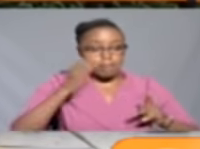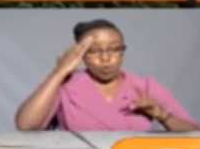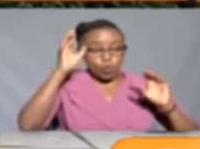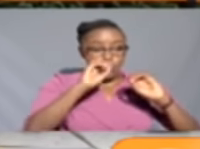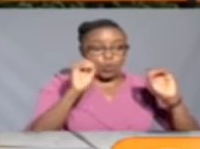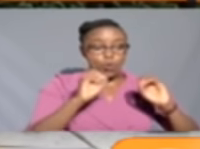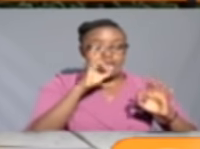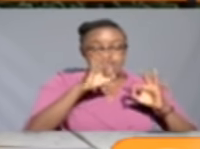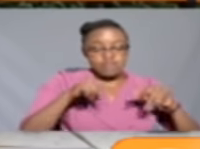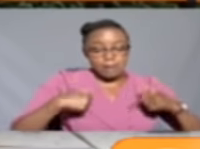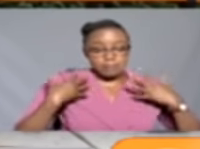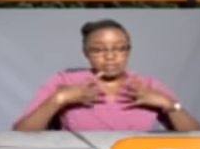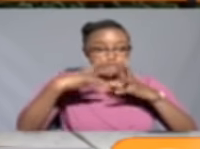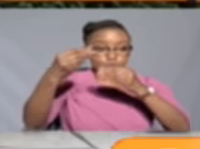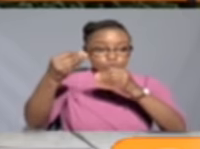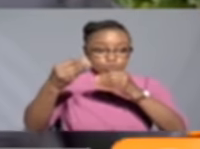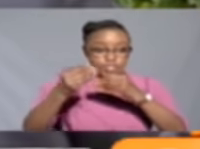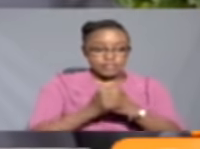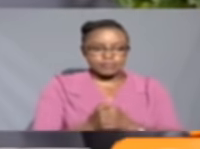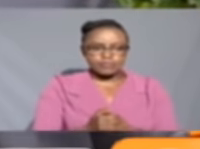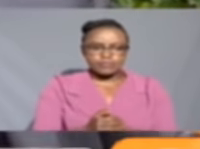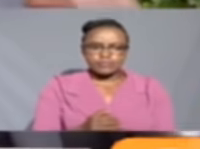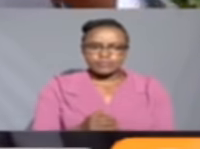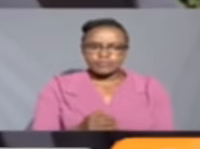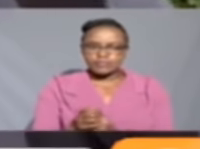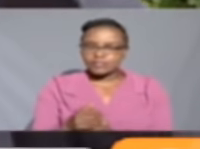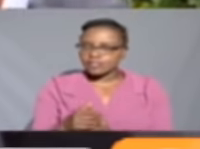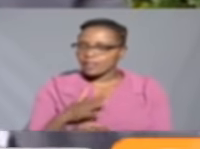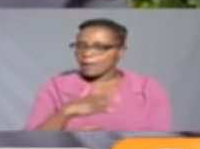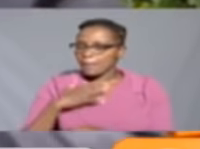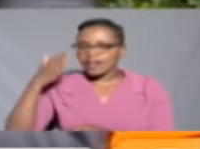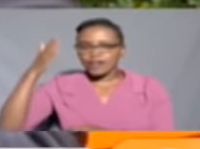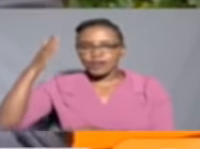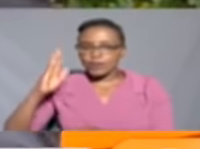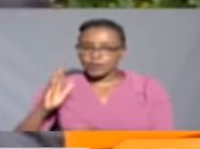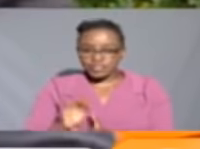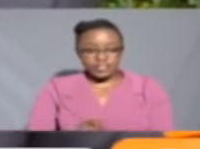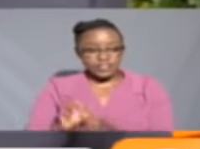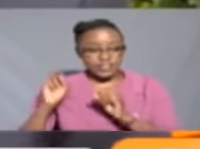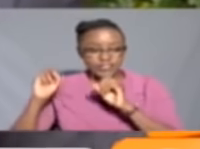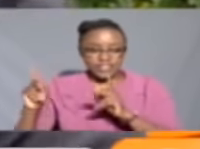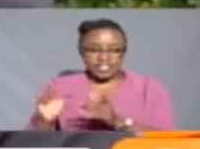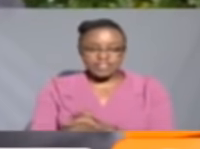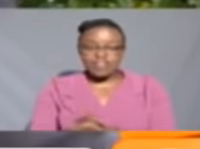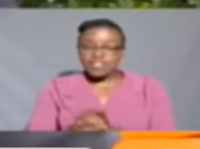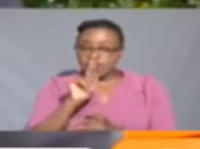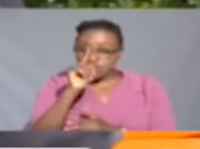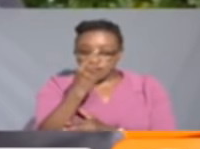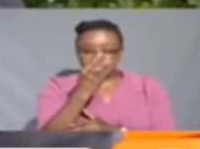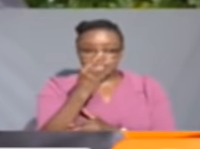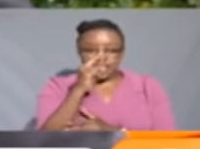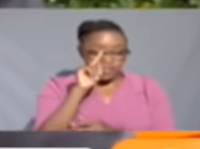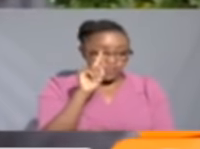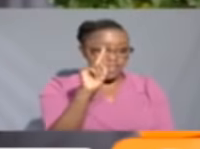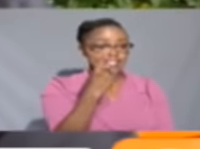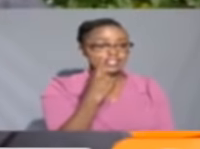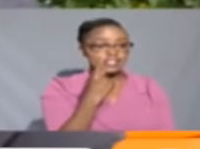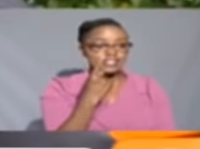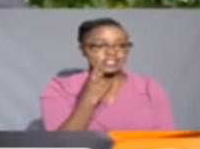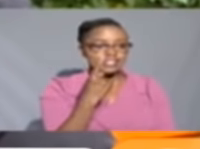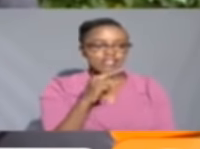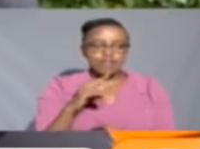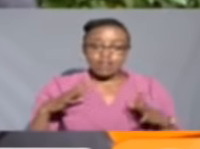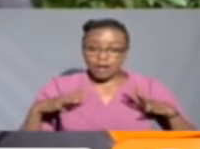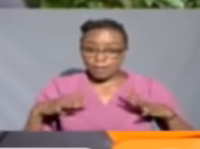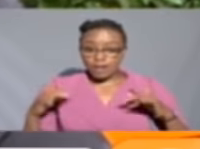that I was going. I remember. Yes. My goodness. Is that what... So that was the first one. First one. Yes. We're going to take